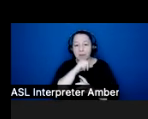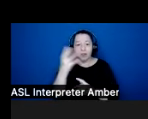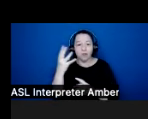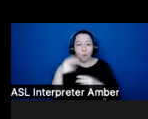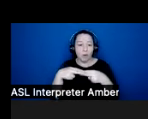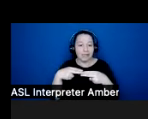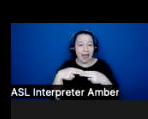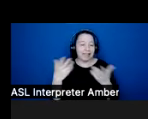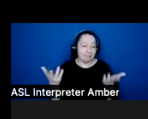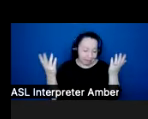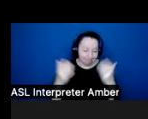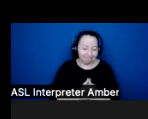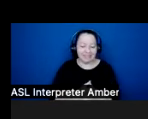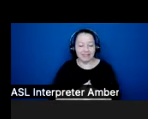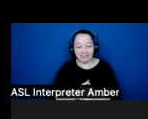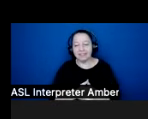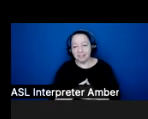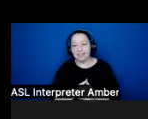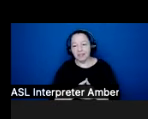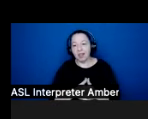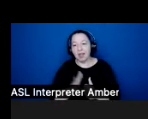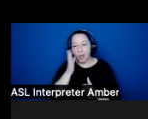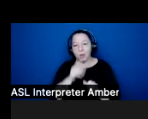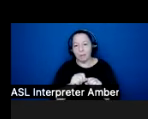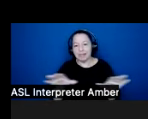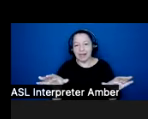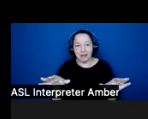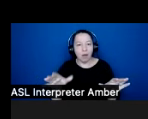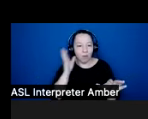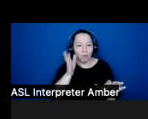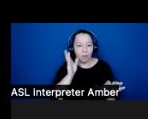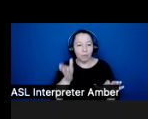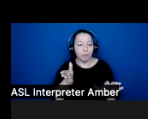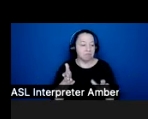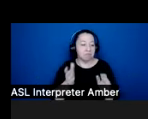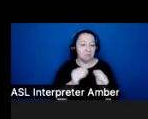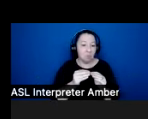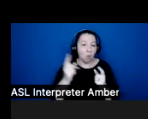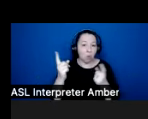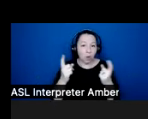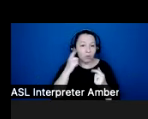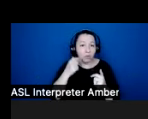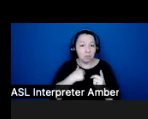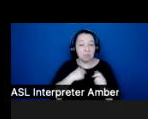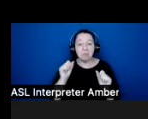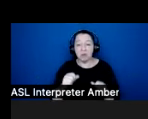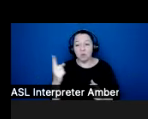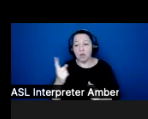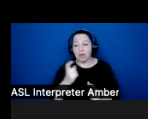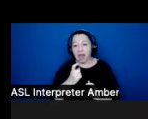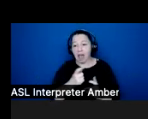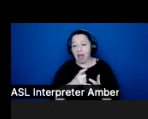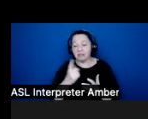slides, but like I said, it will go out. If you have any questions for me, you can always ask me next